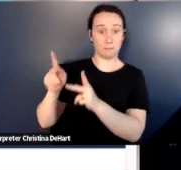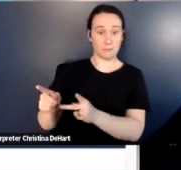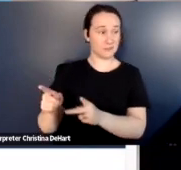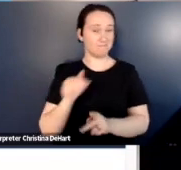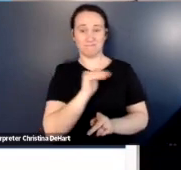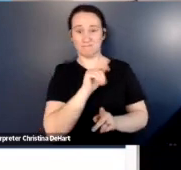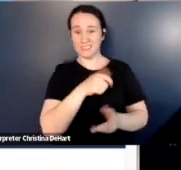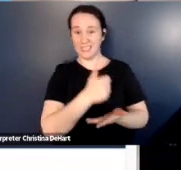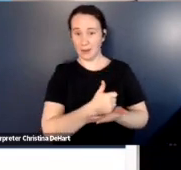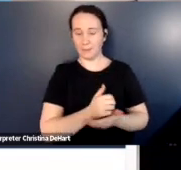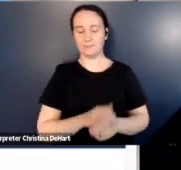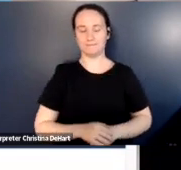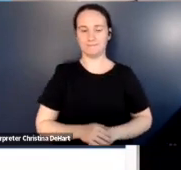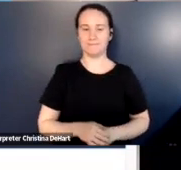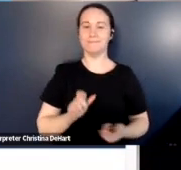themselves.